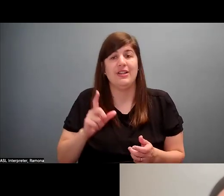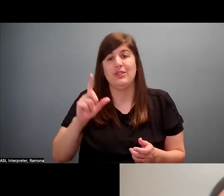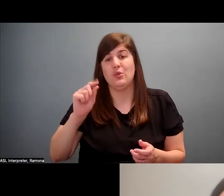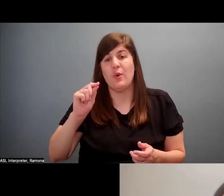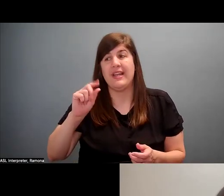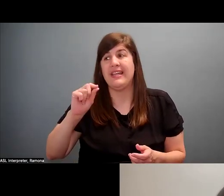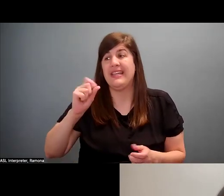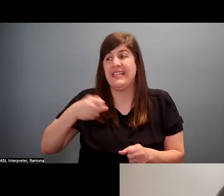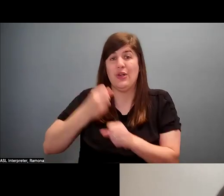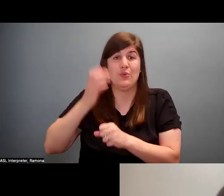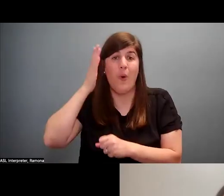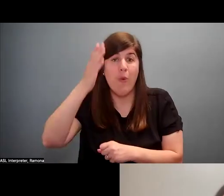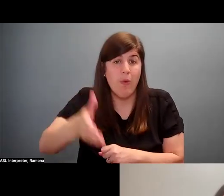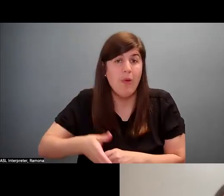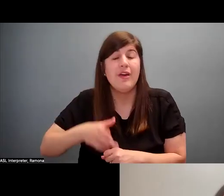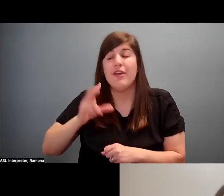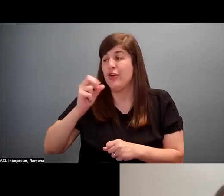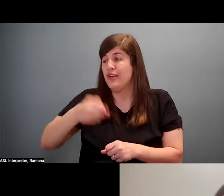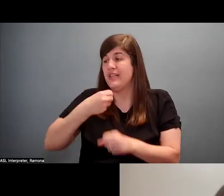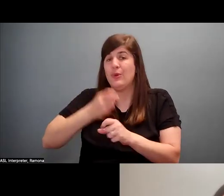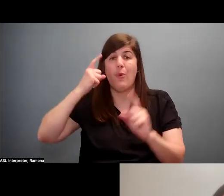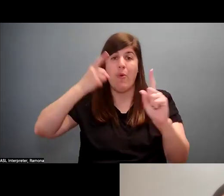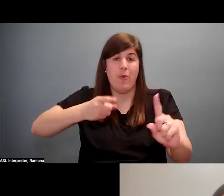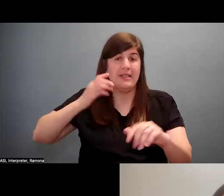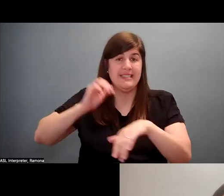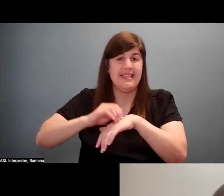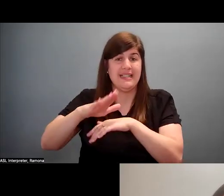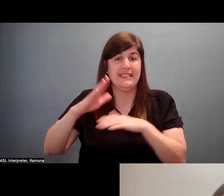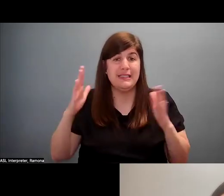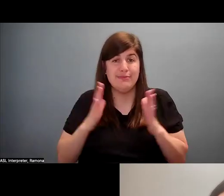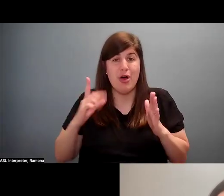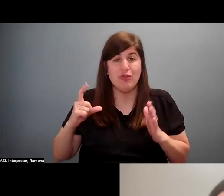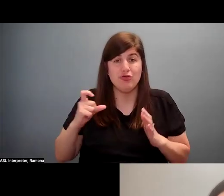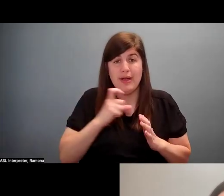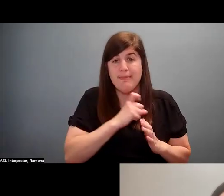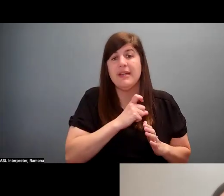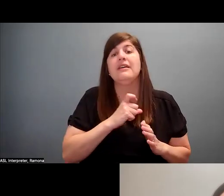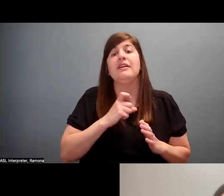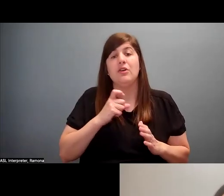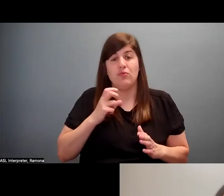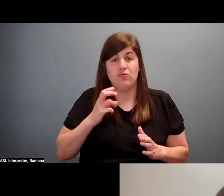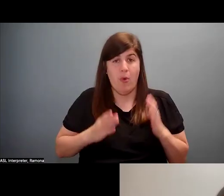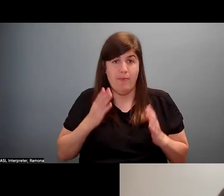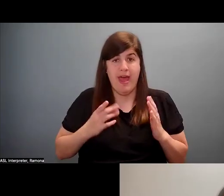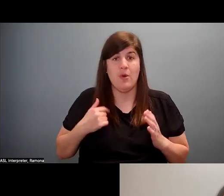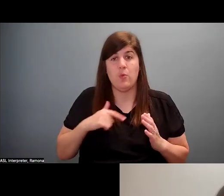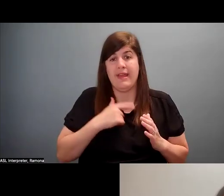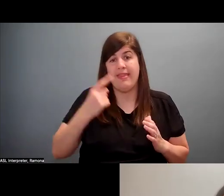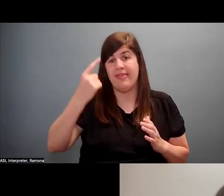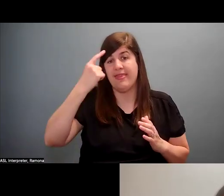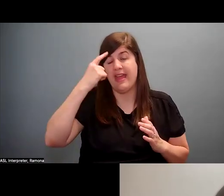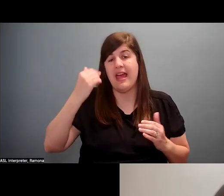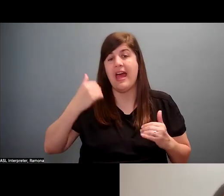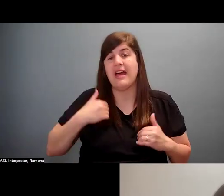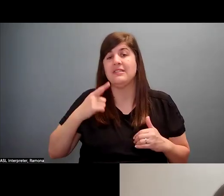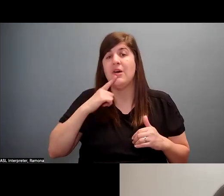30-year goal Uh-huh. uh, would be to send these small shrimp to Europa that we think has an ocean underneath a